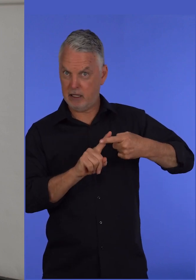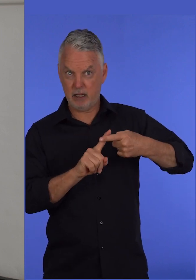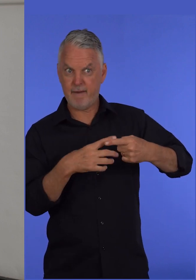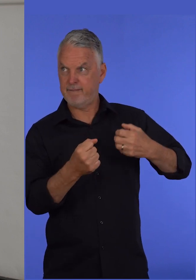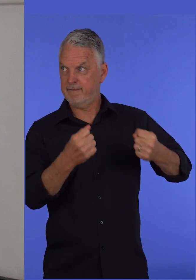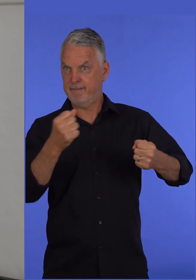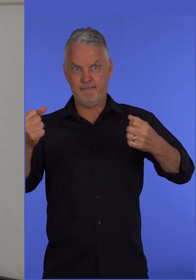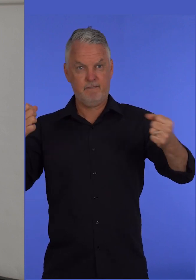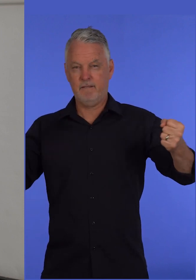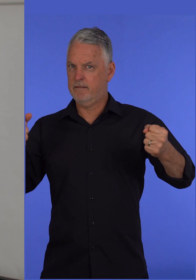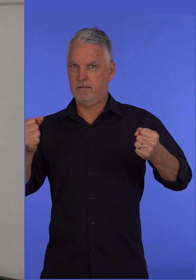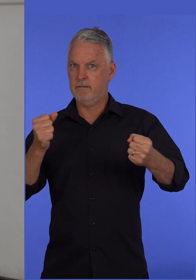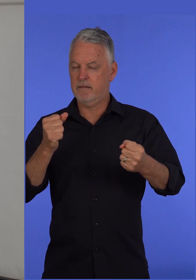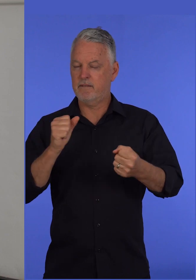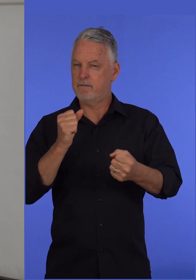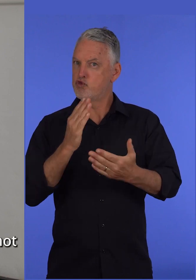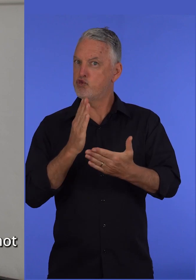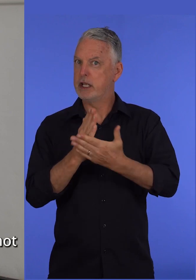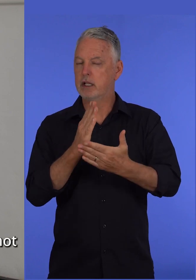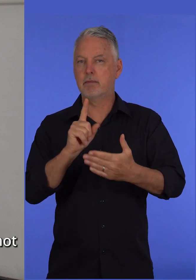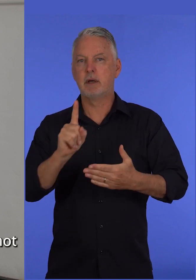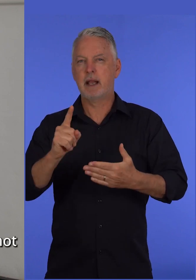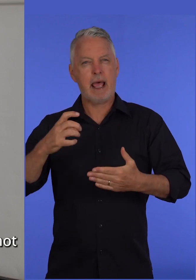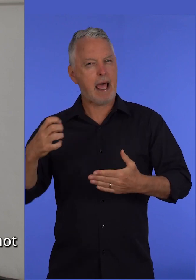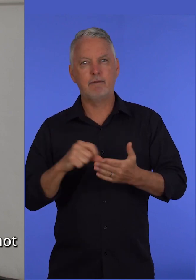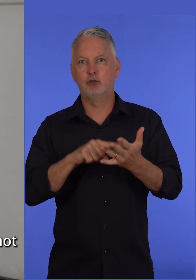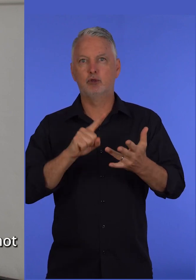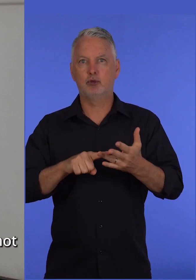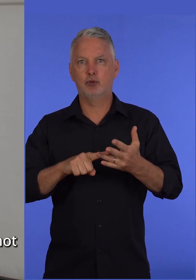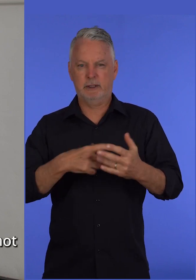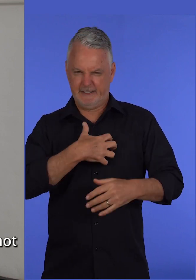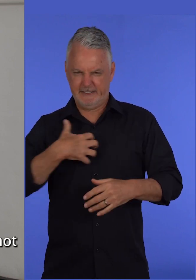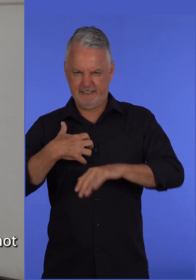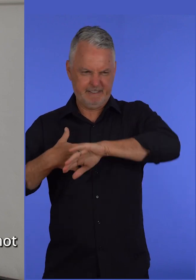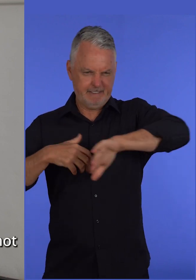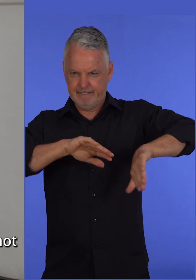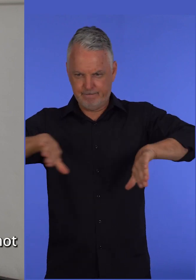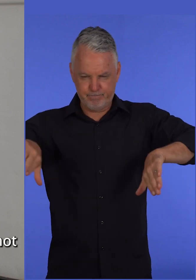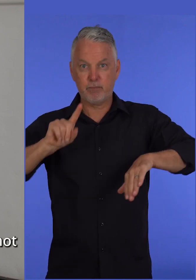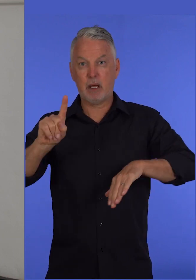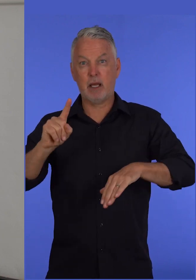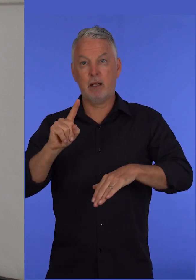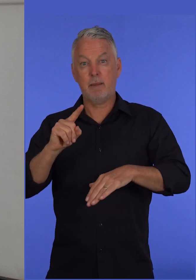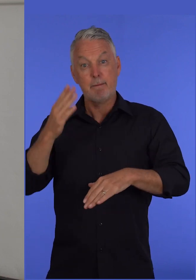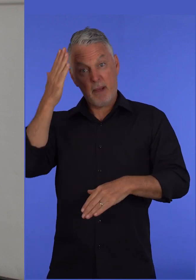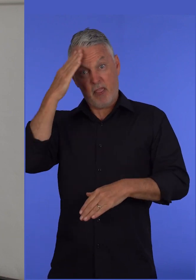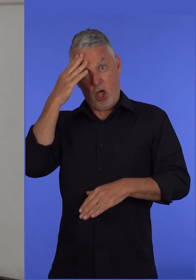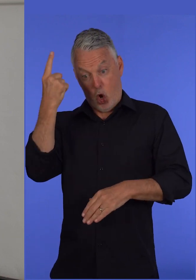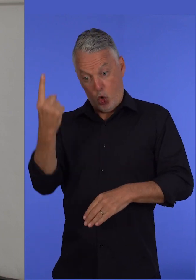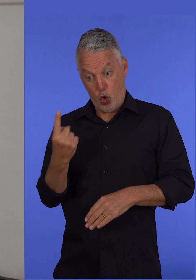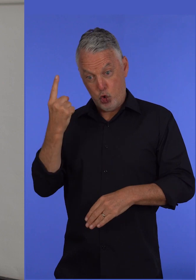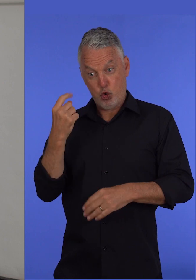that fight is very real. But I would say that you're not fighting on your own.